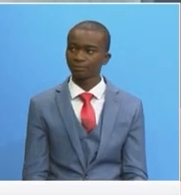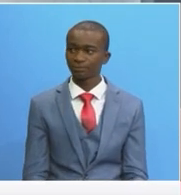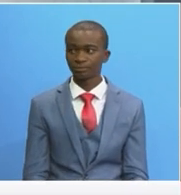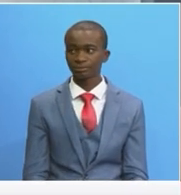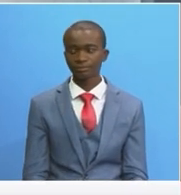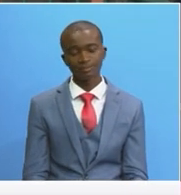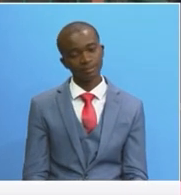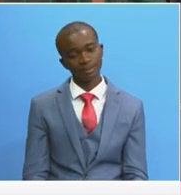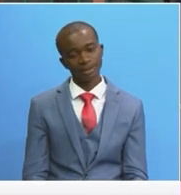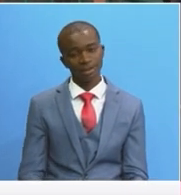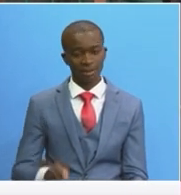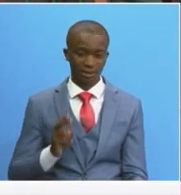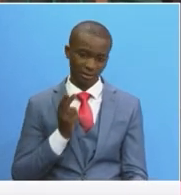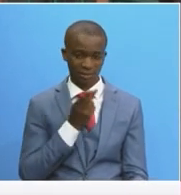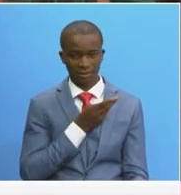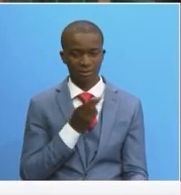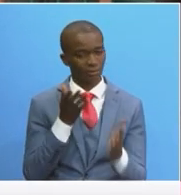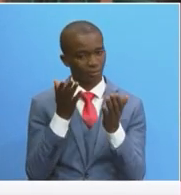are protected by the